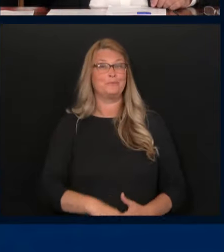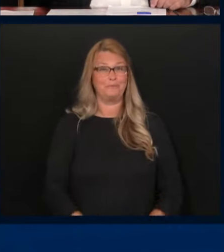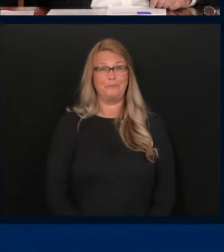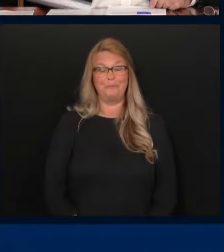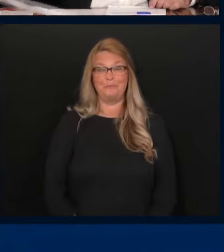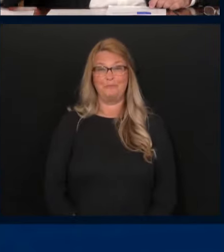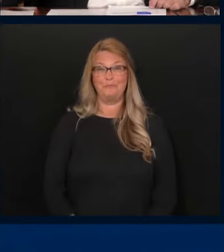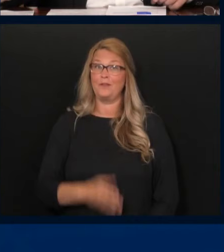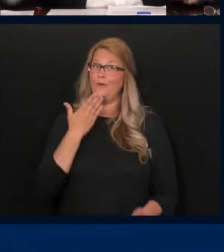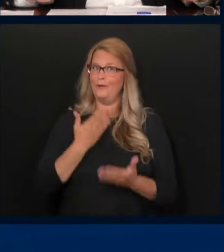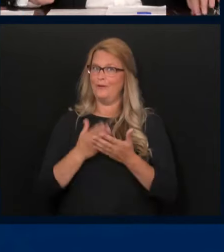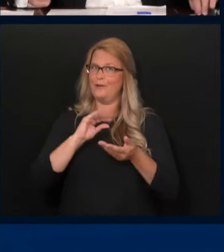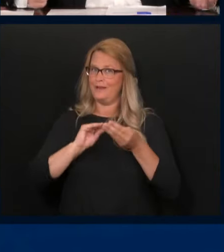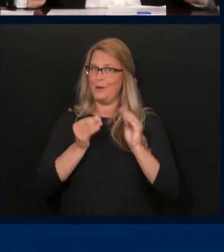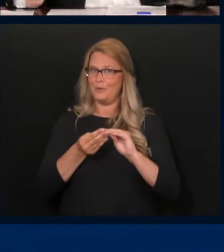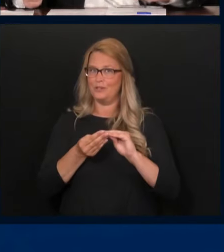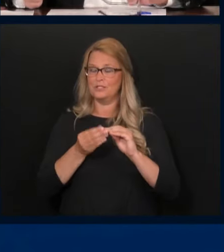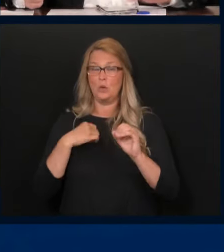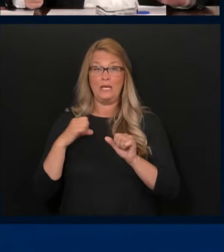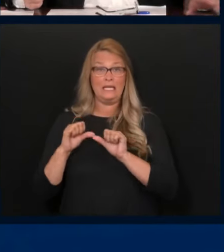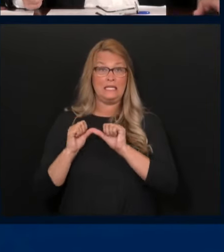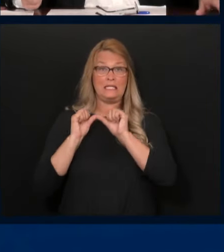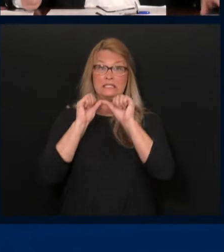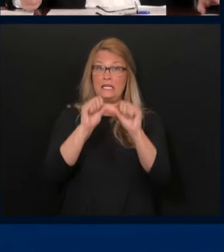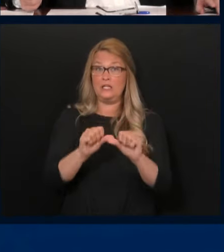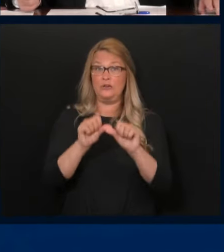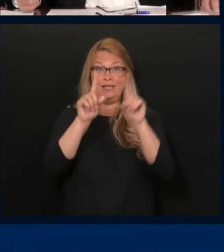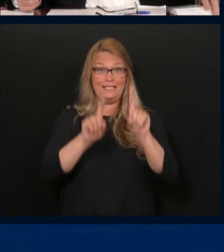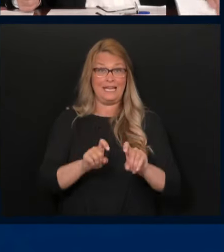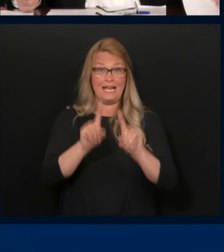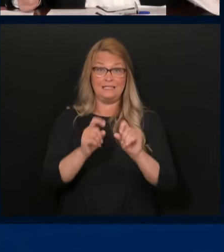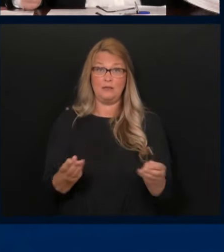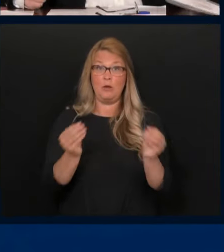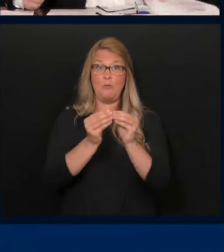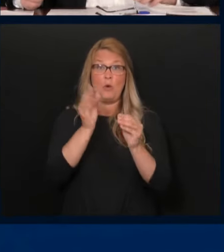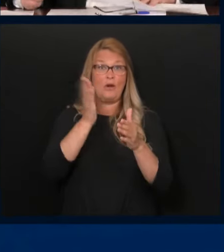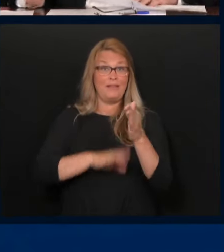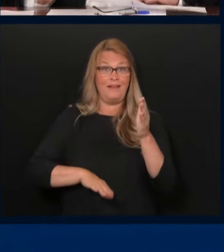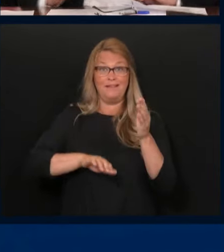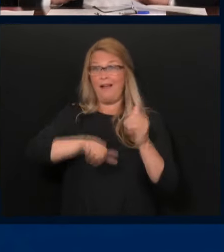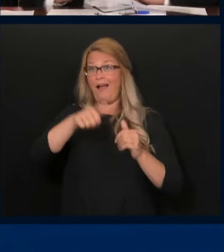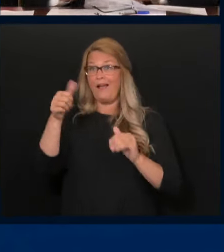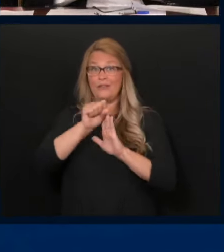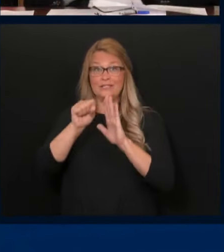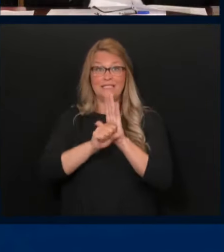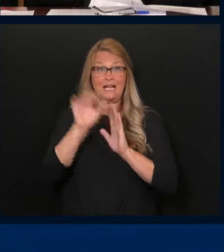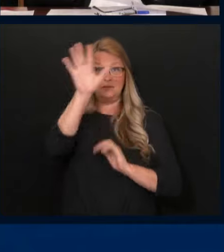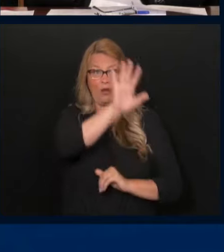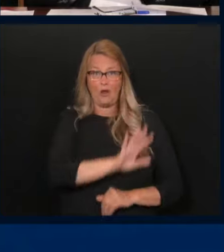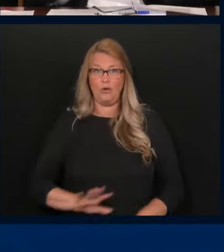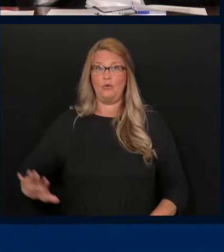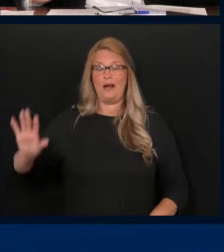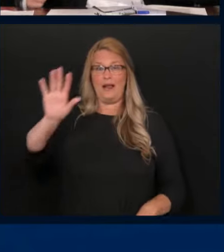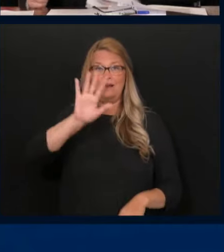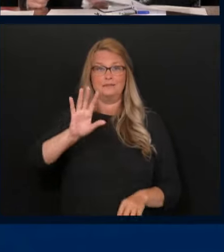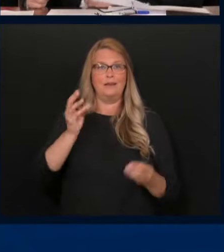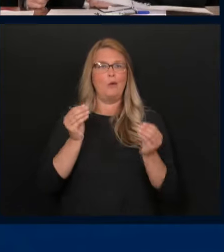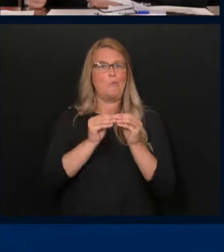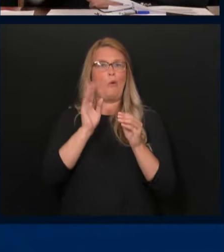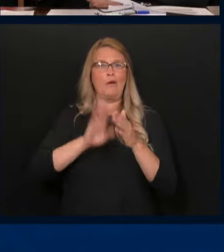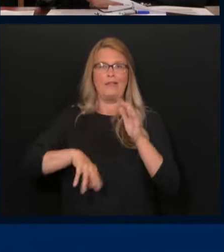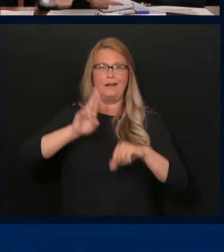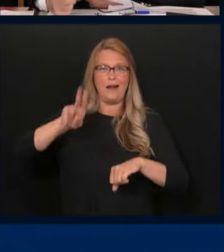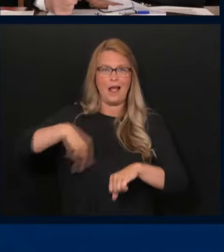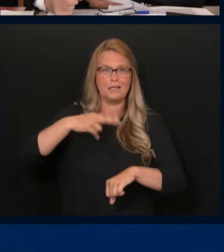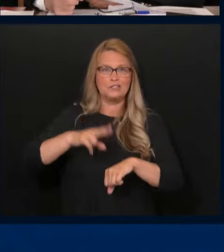numbers. We continue to test more than any state around us. We continue to test more than the national average,